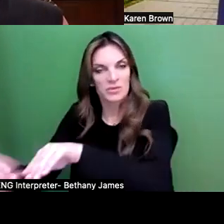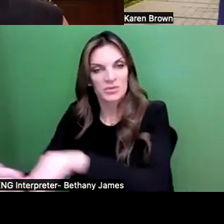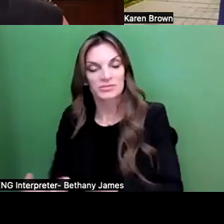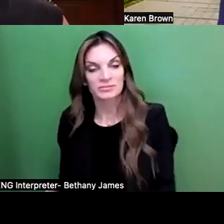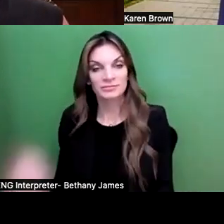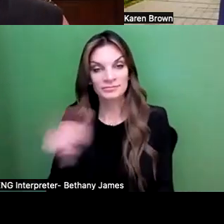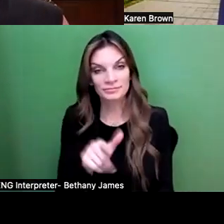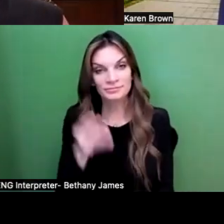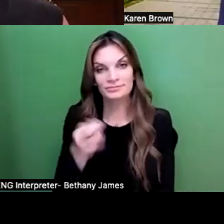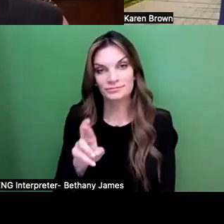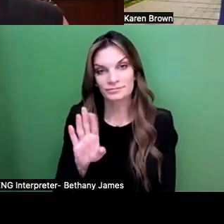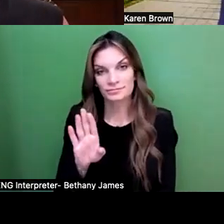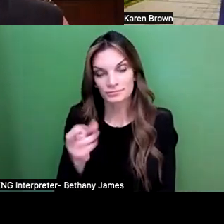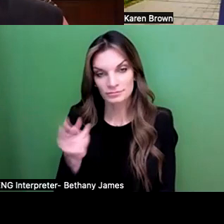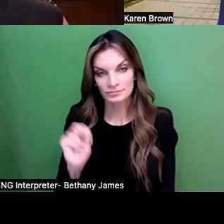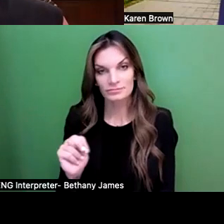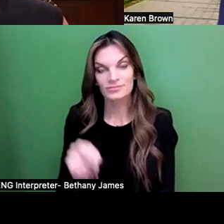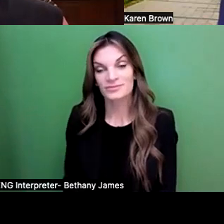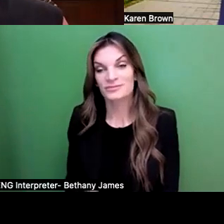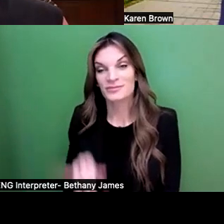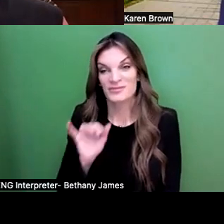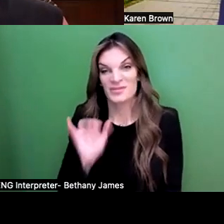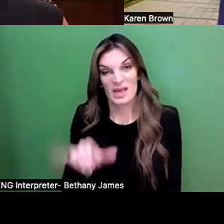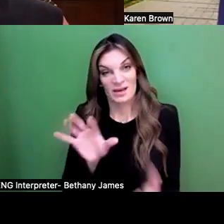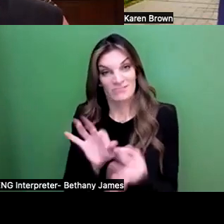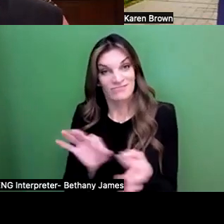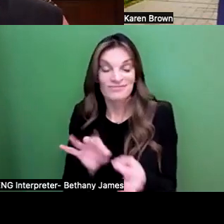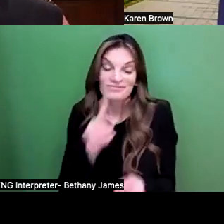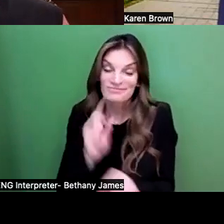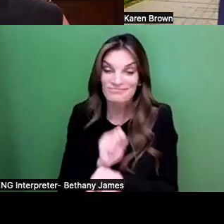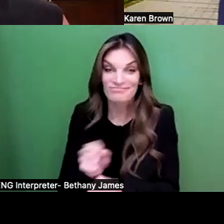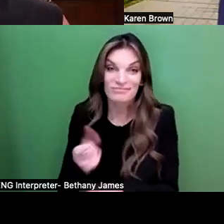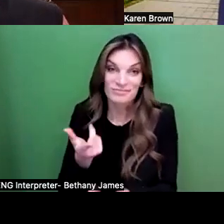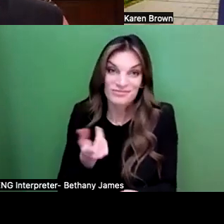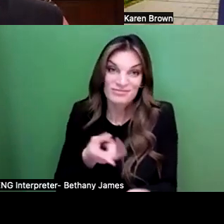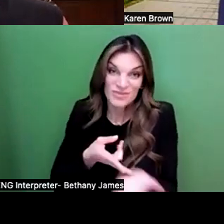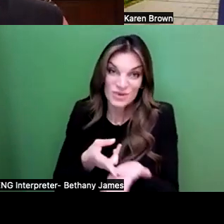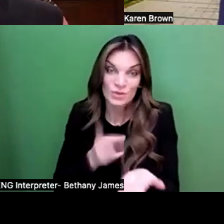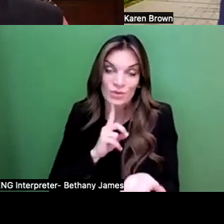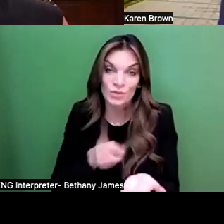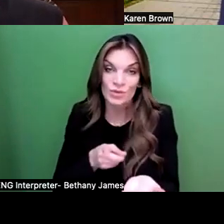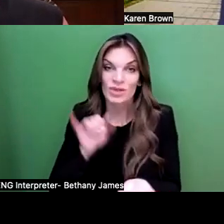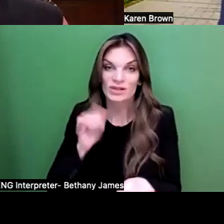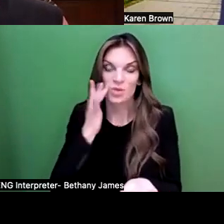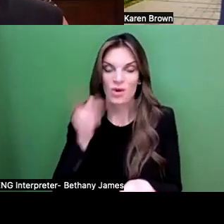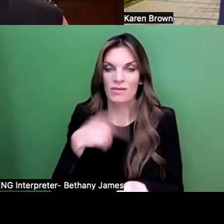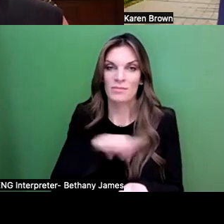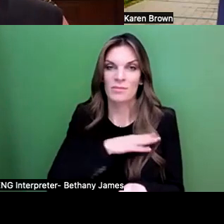That is a challenging subject. It's really true. And that is why the Board of Trustees